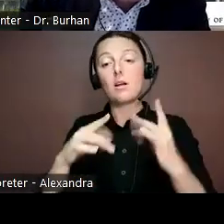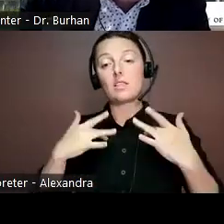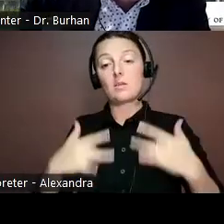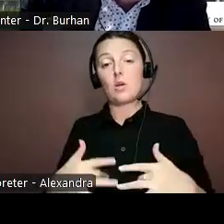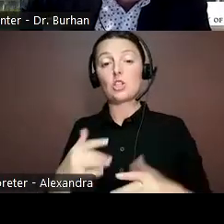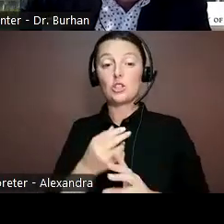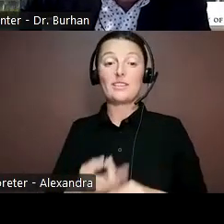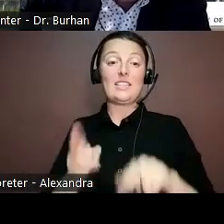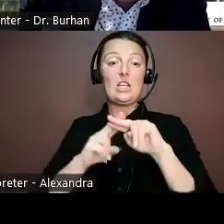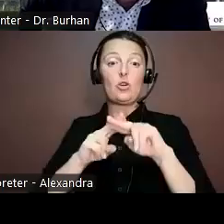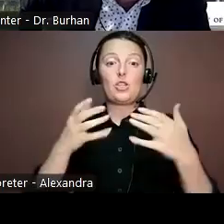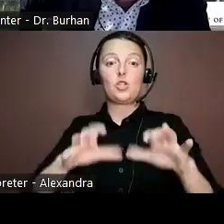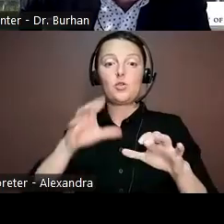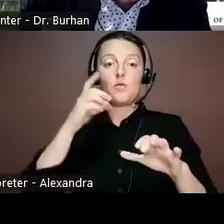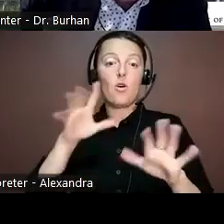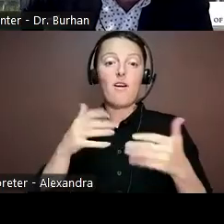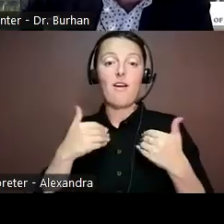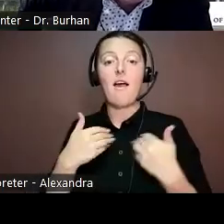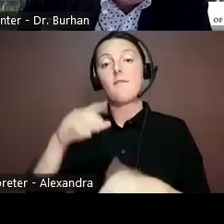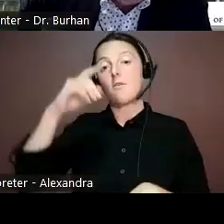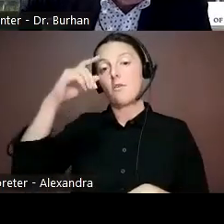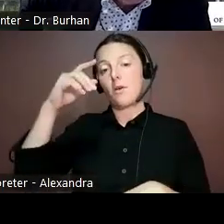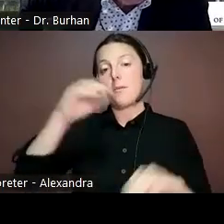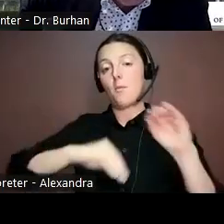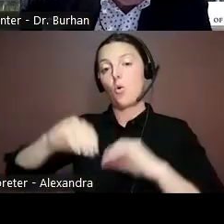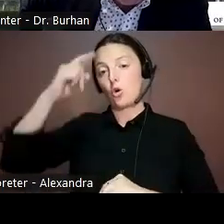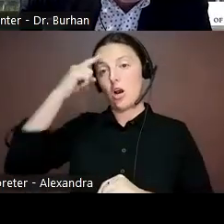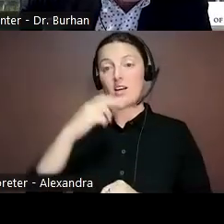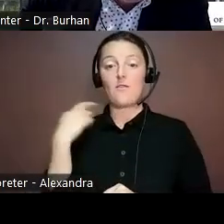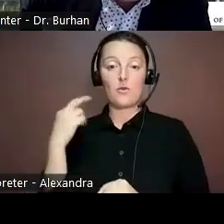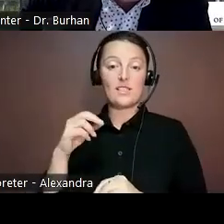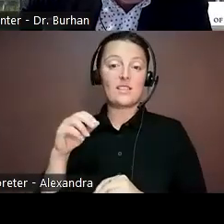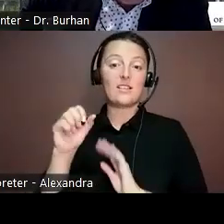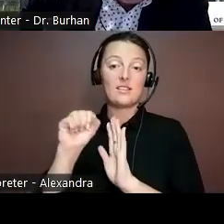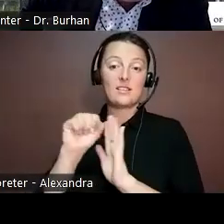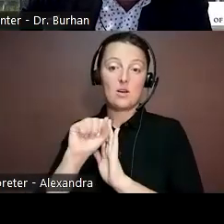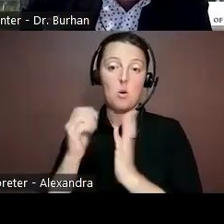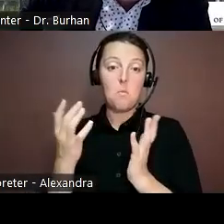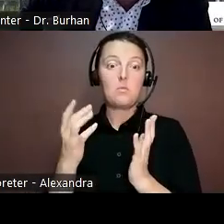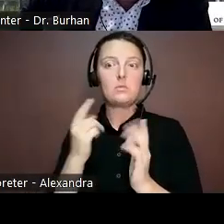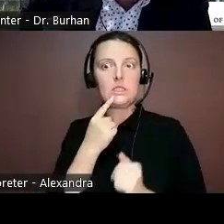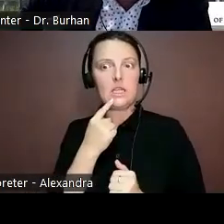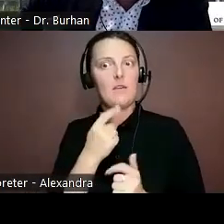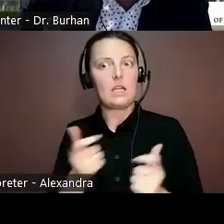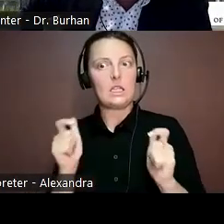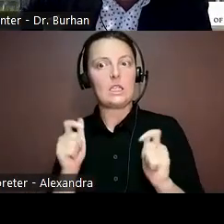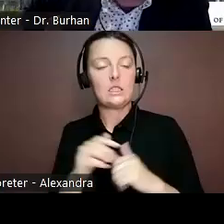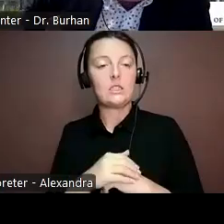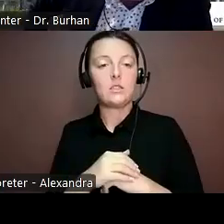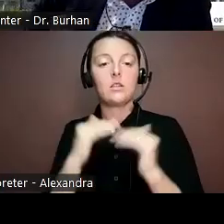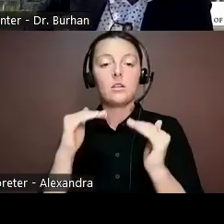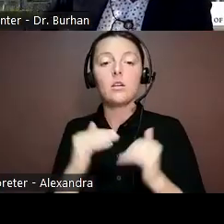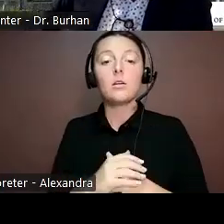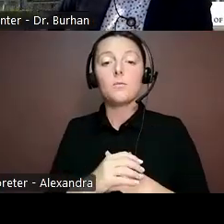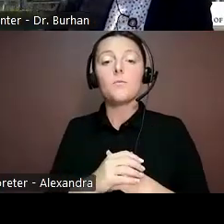like 3.6 odd ratio, regardless of the age group. And the association was across groups, but stronger